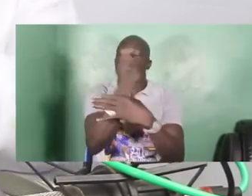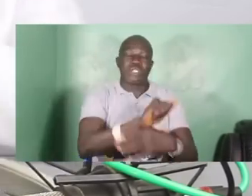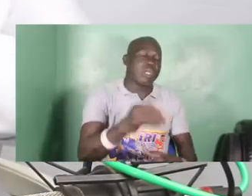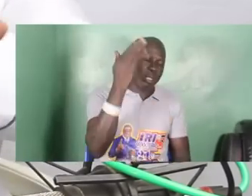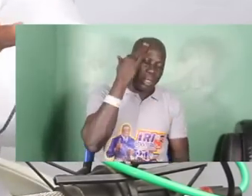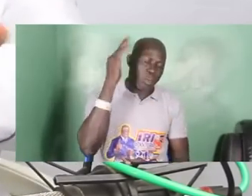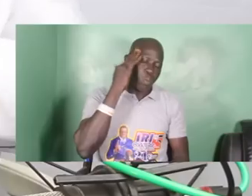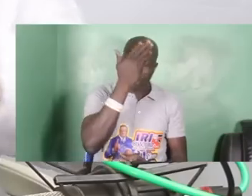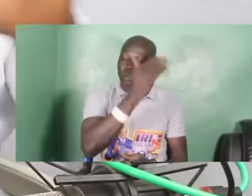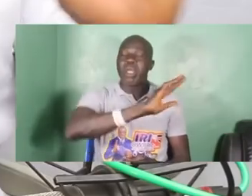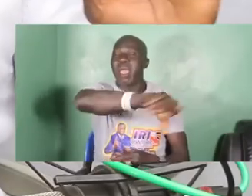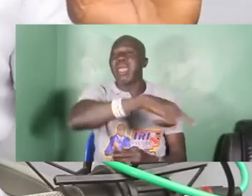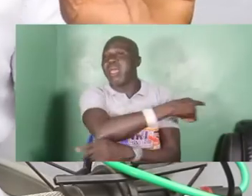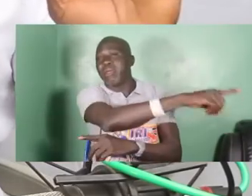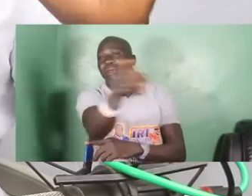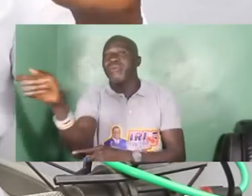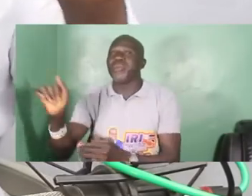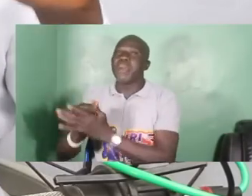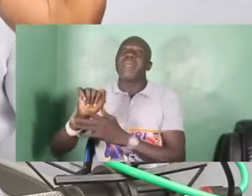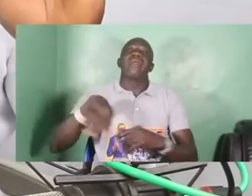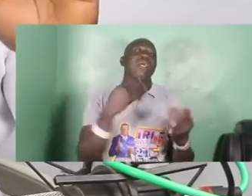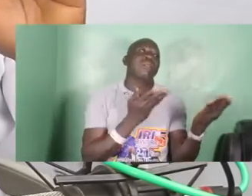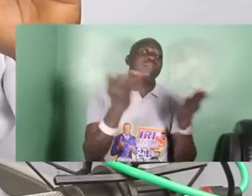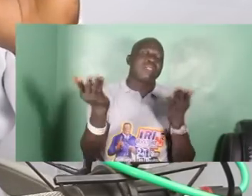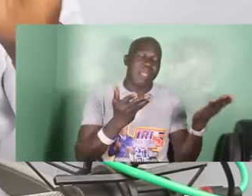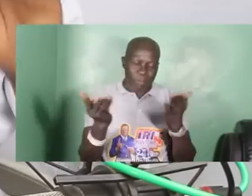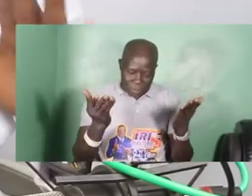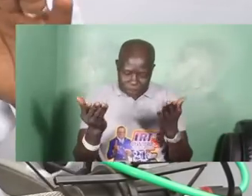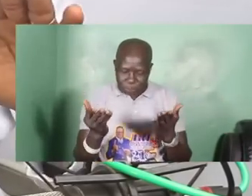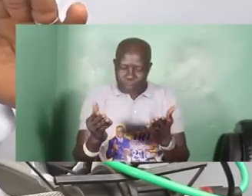and mantle for everyone.